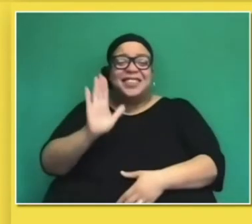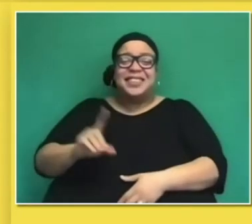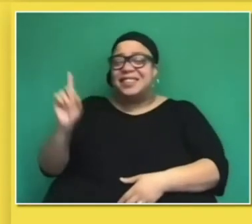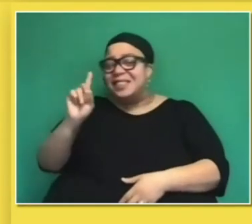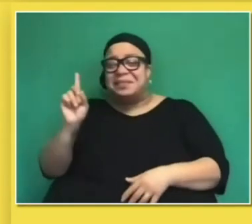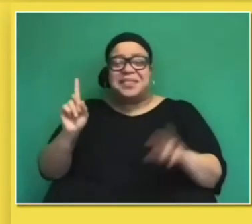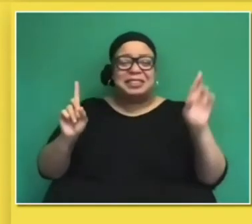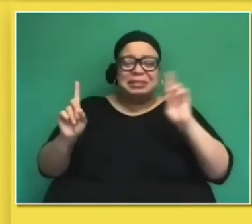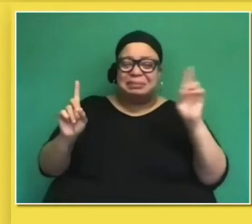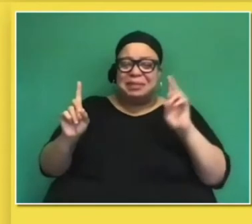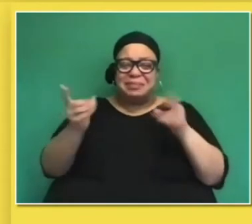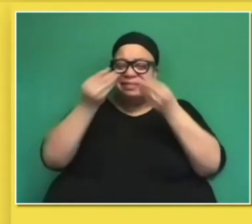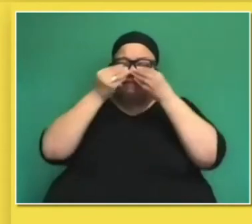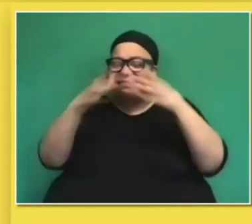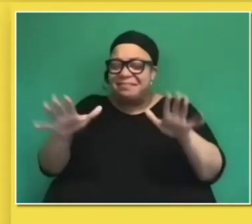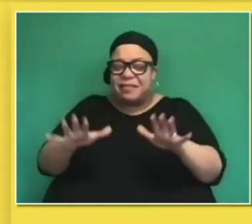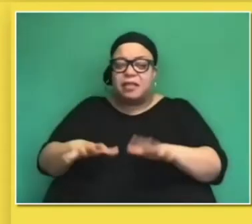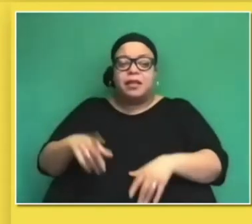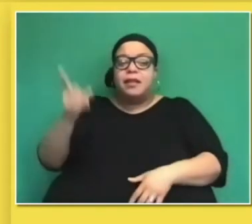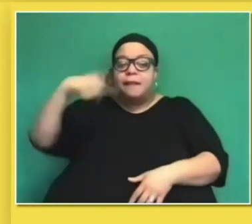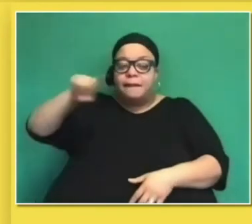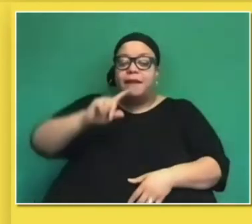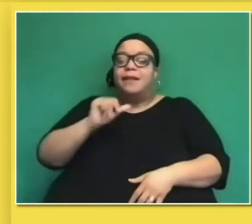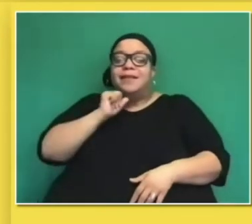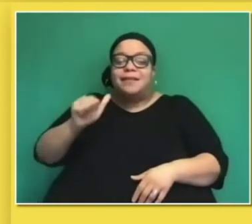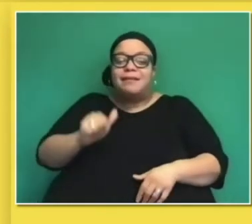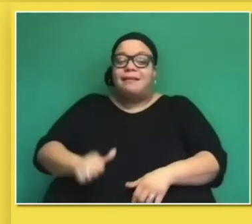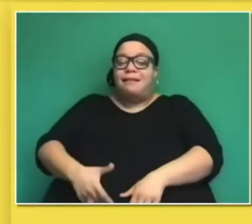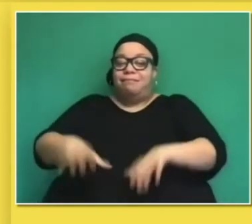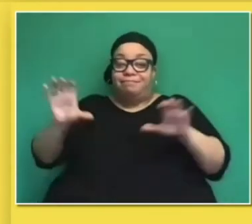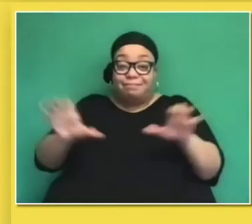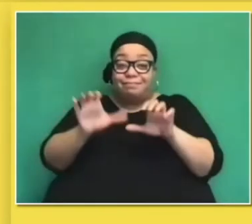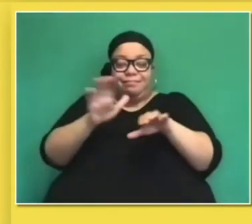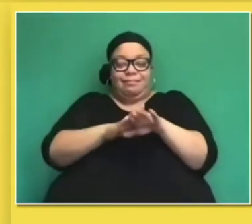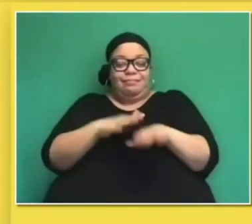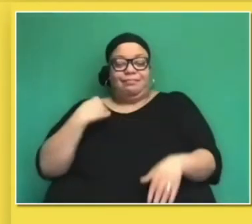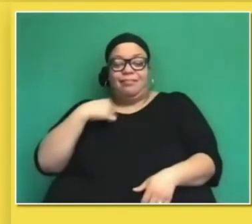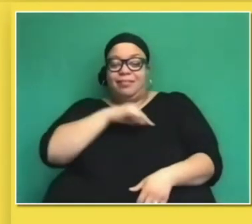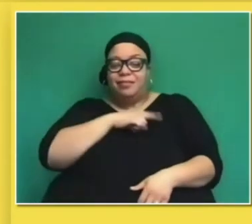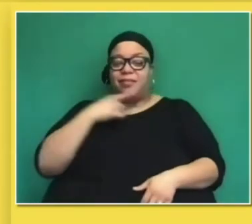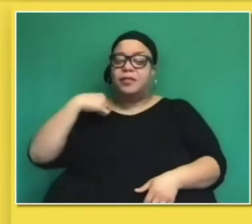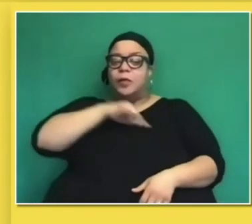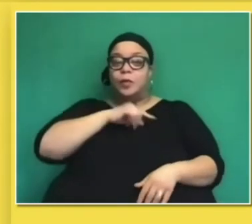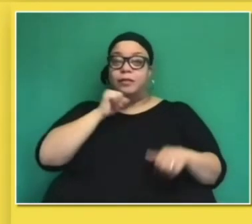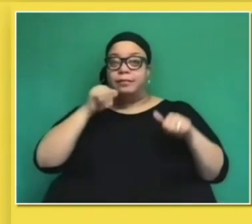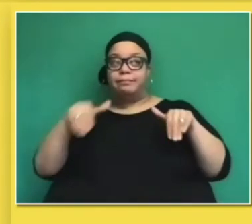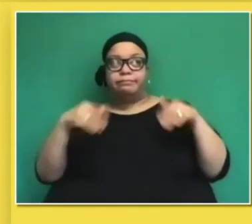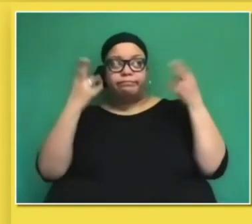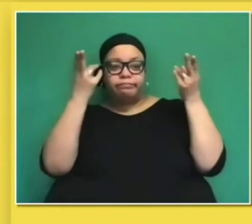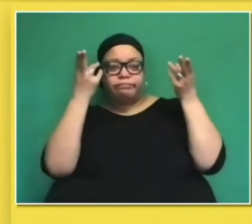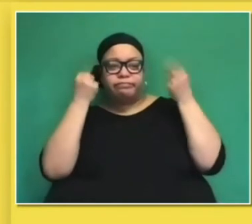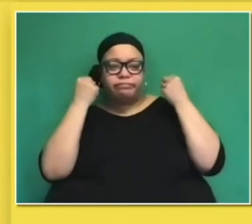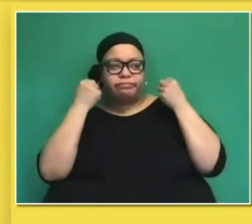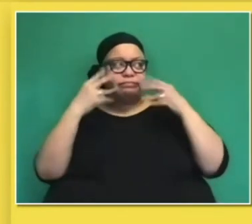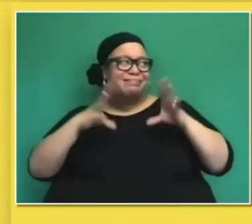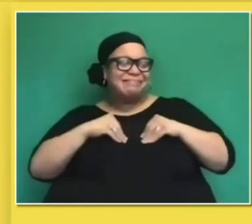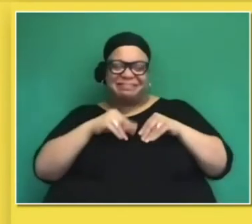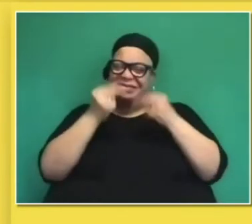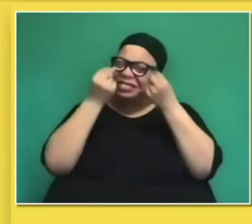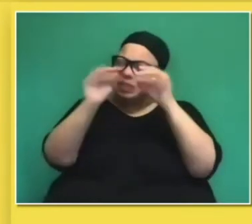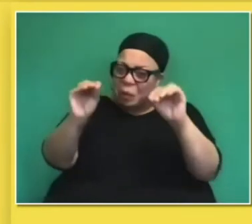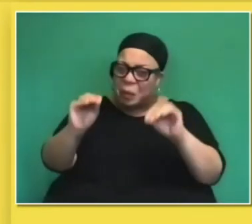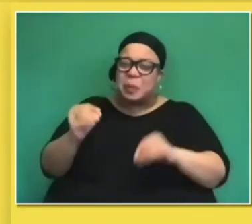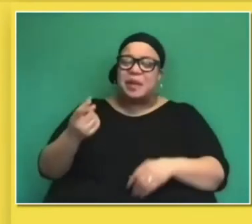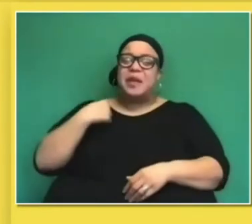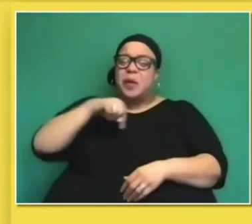us, because we're not going to merely be spectators. We are participants. So to all the talking heads that are saying, oh, it's going to be this